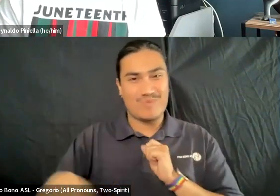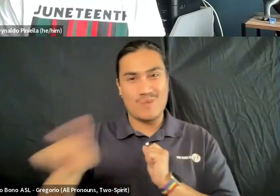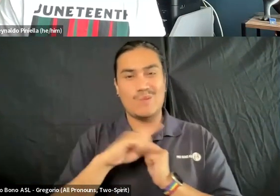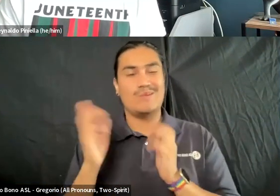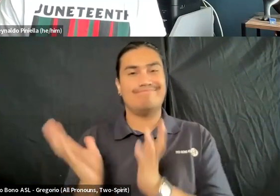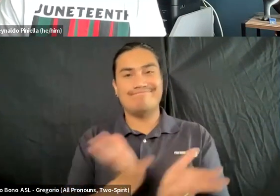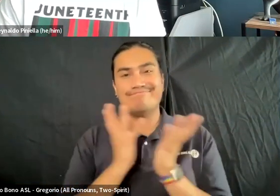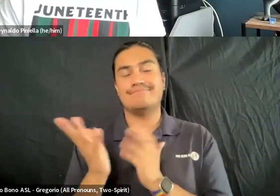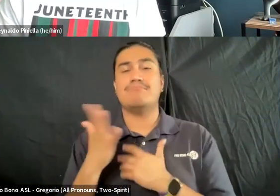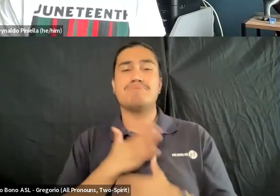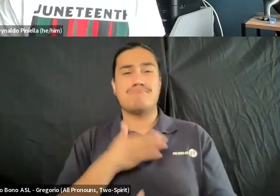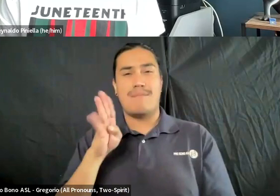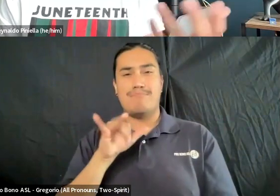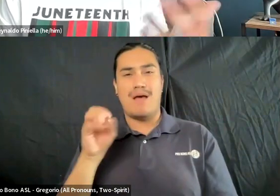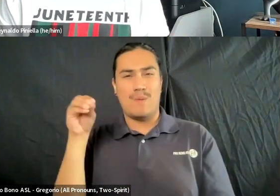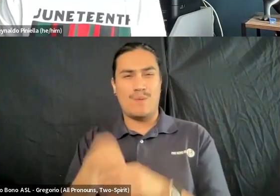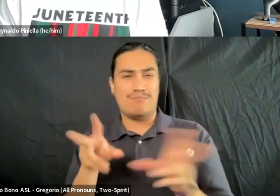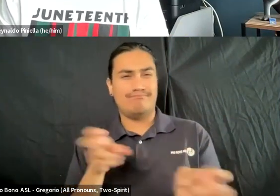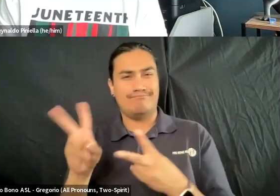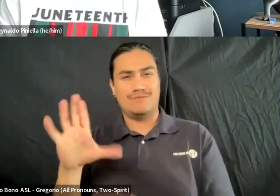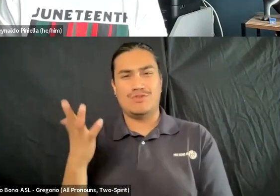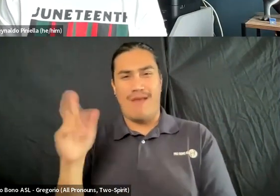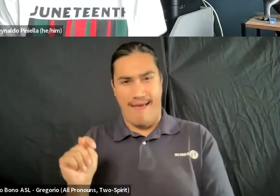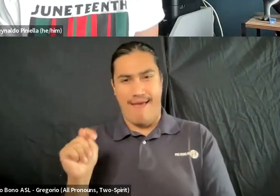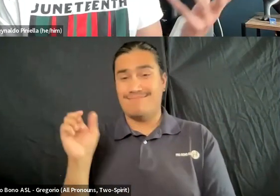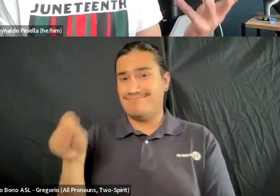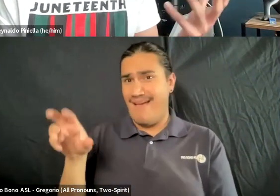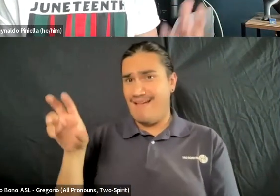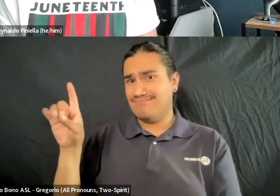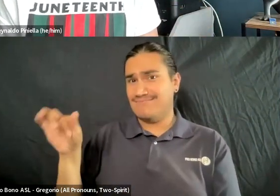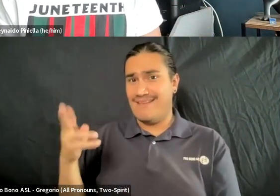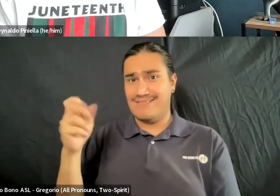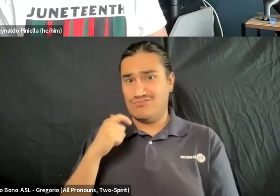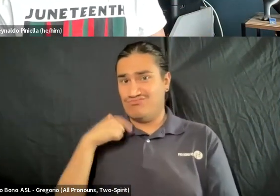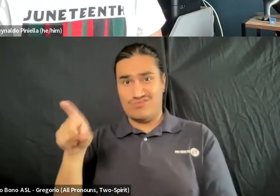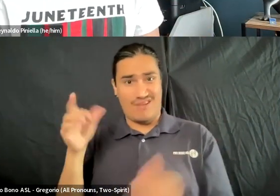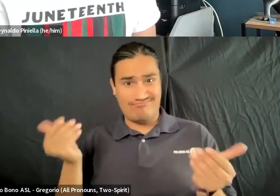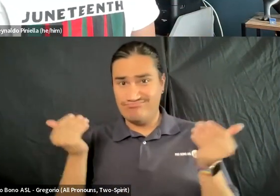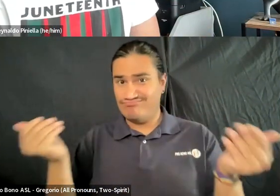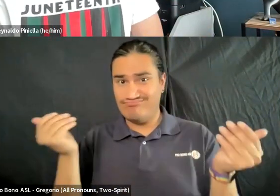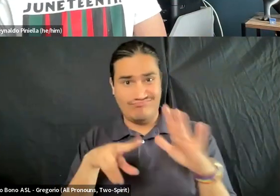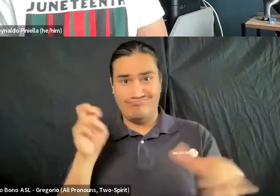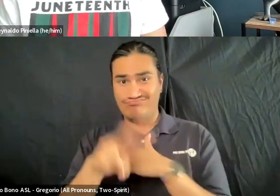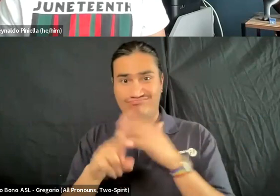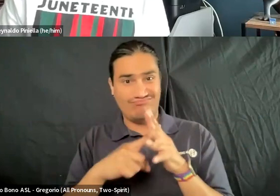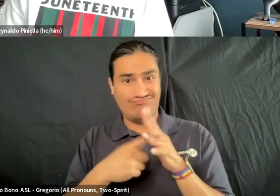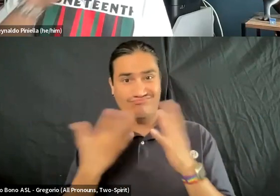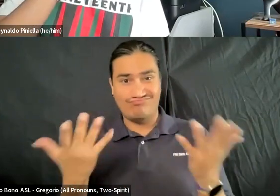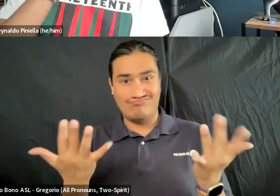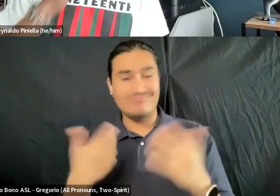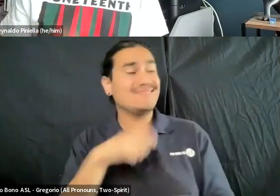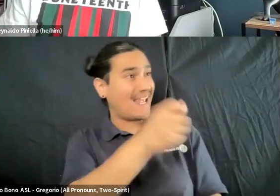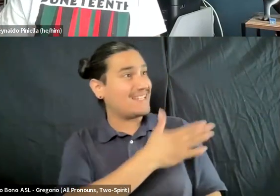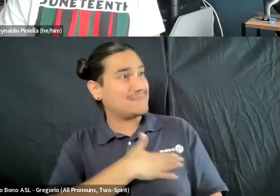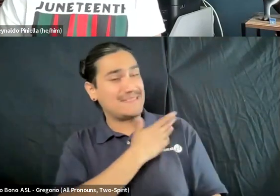as well, you know. And yeah, Daphnie, should I just jump into sort of how I came to theater in the first place? Yes, please